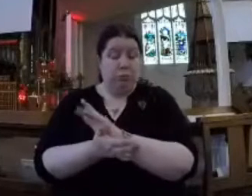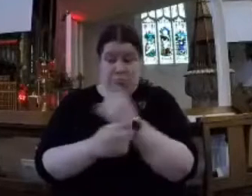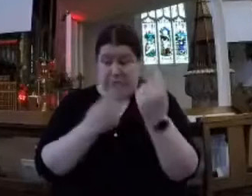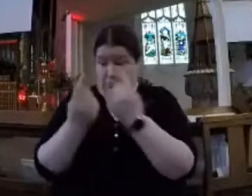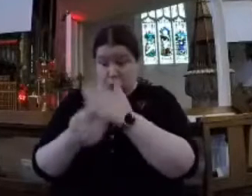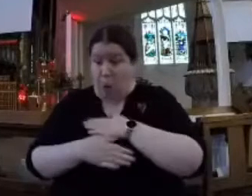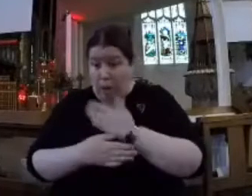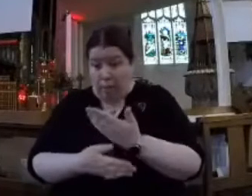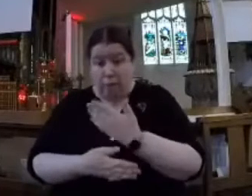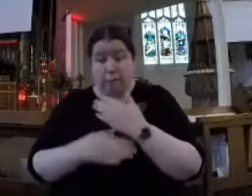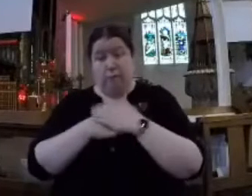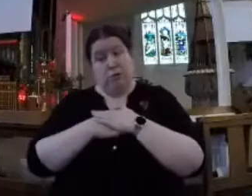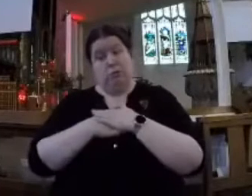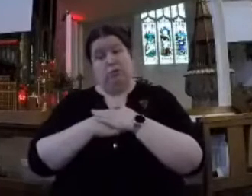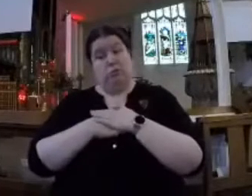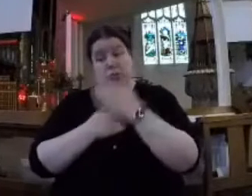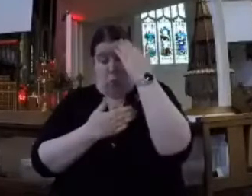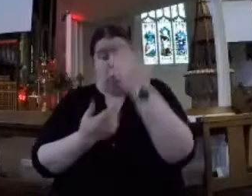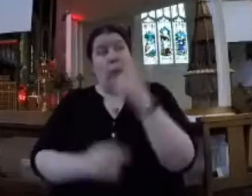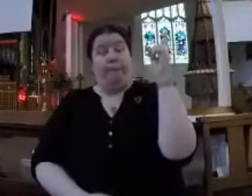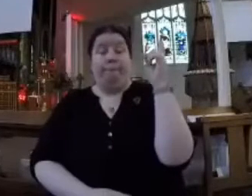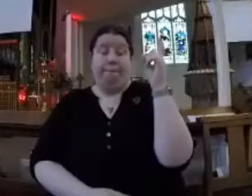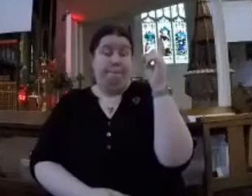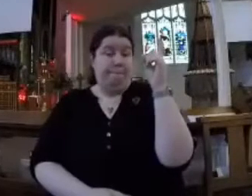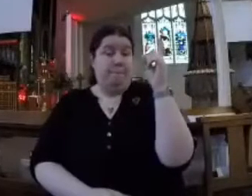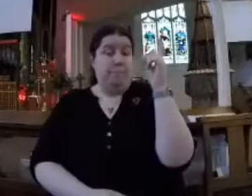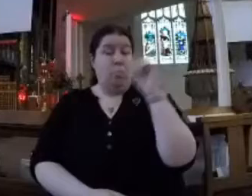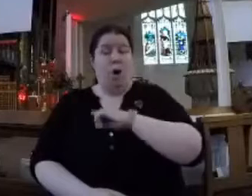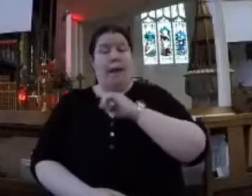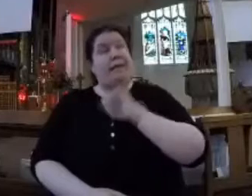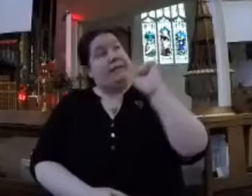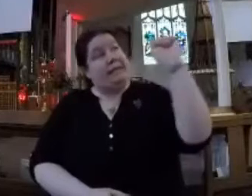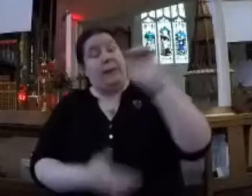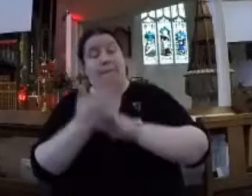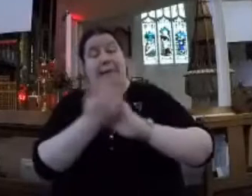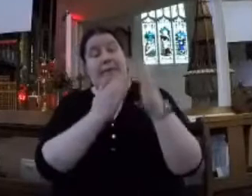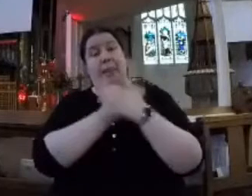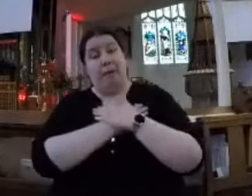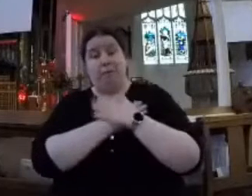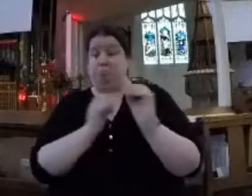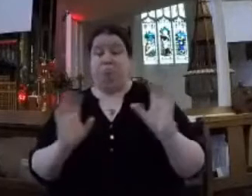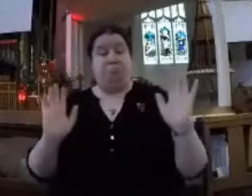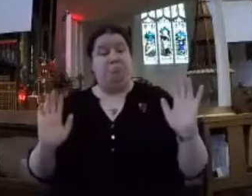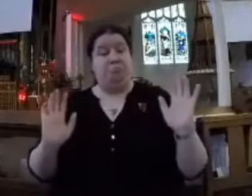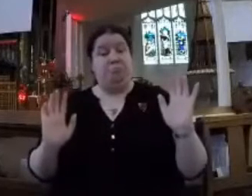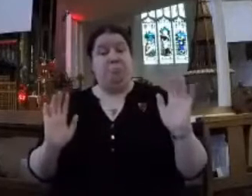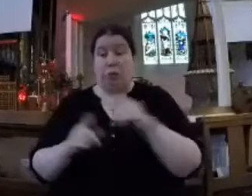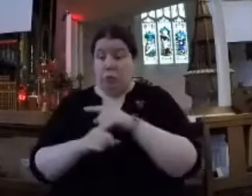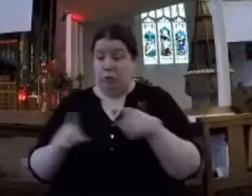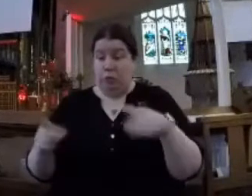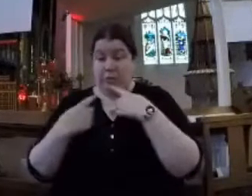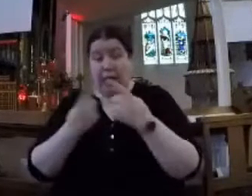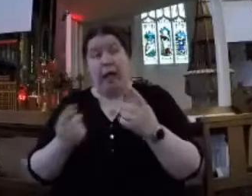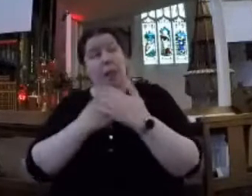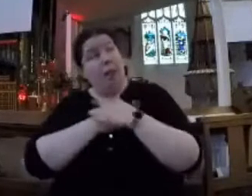love does not know God, because God is love. Whoever claims to love